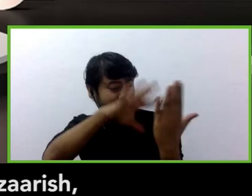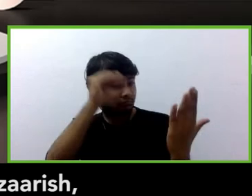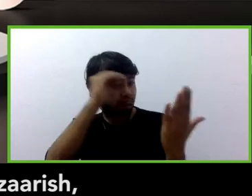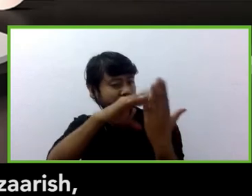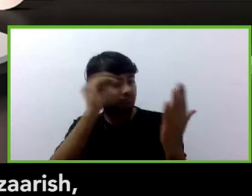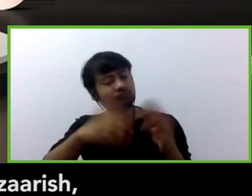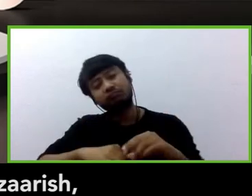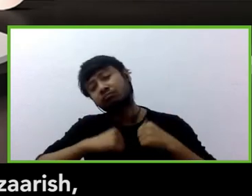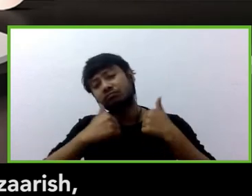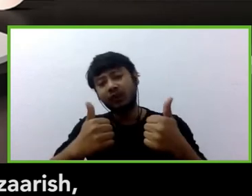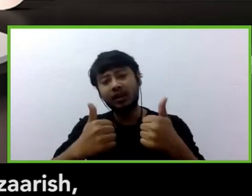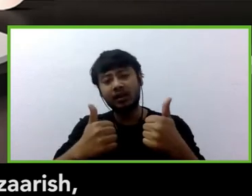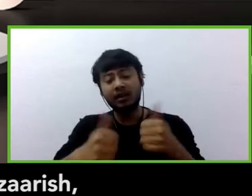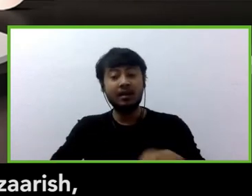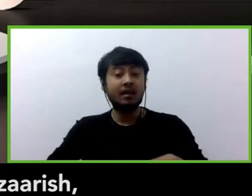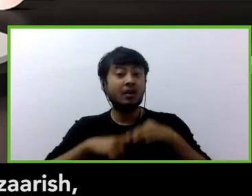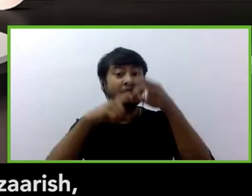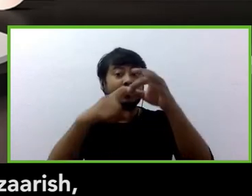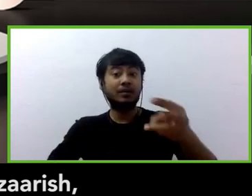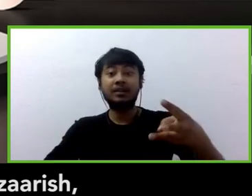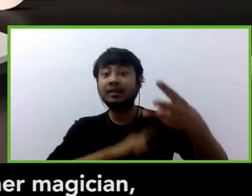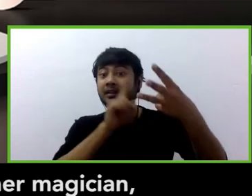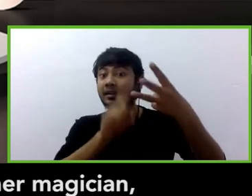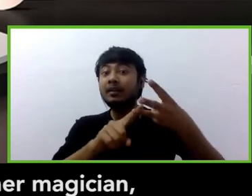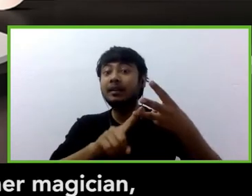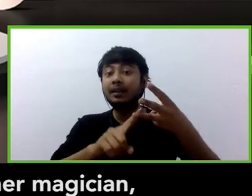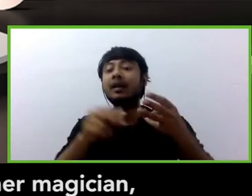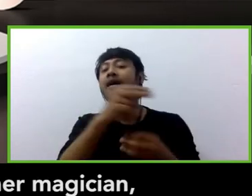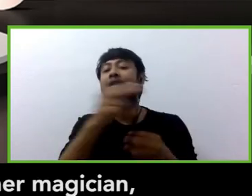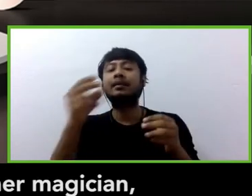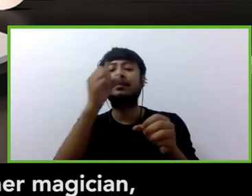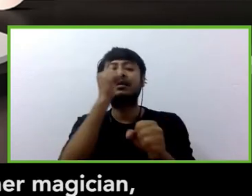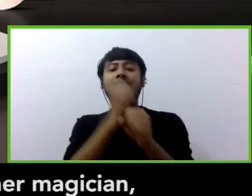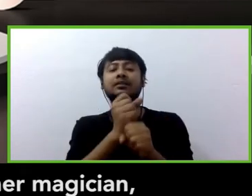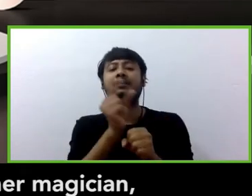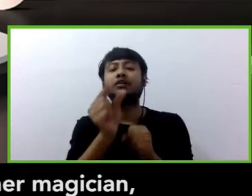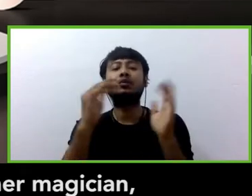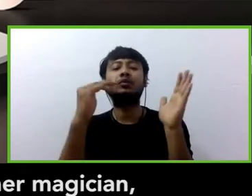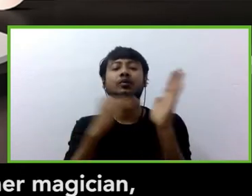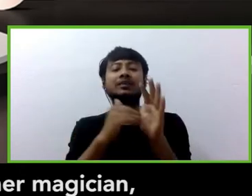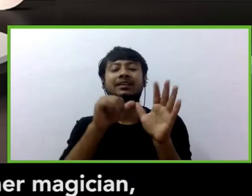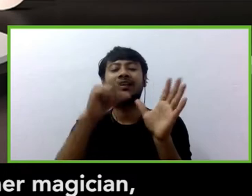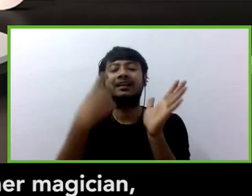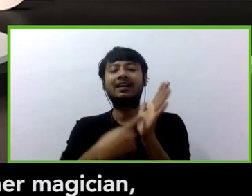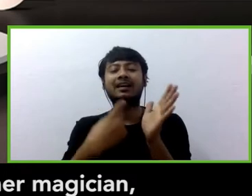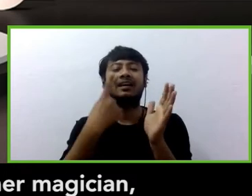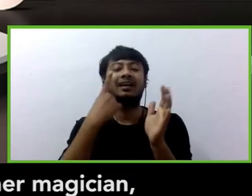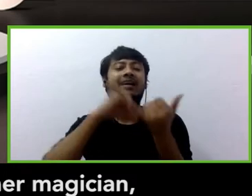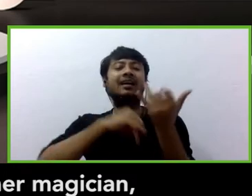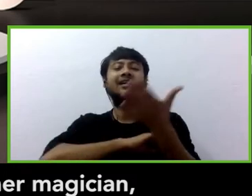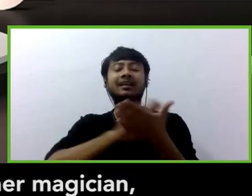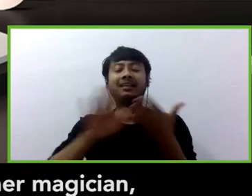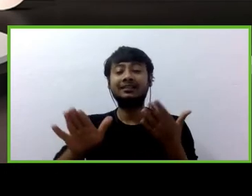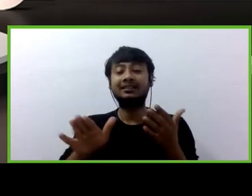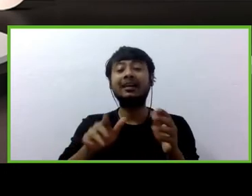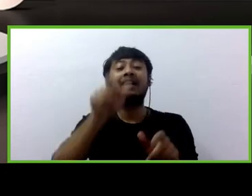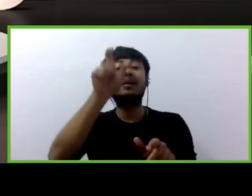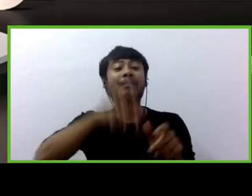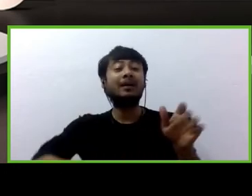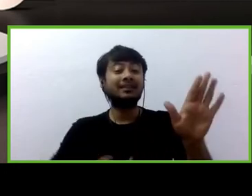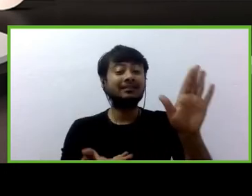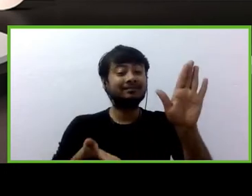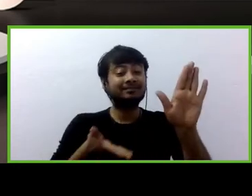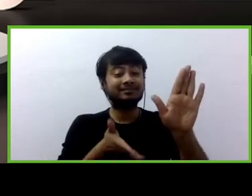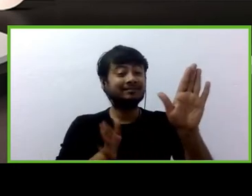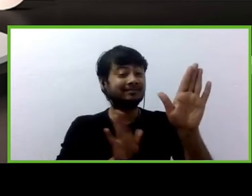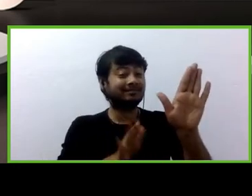answer to the third question was Guzarish, where Hrithik Roshan played the role of a former magician who's a